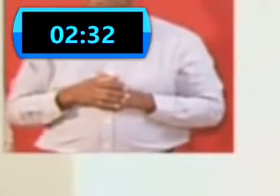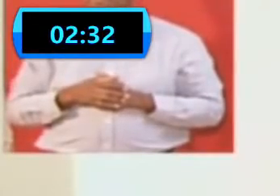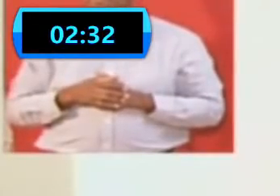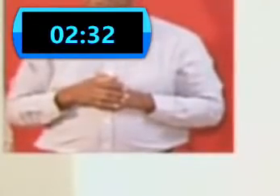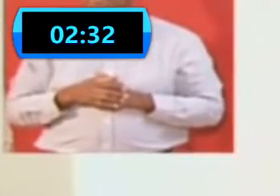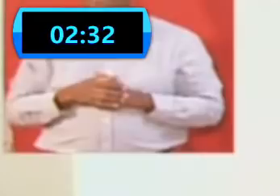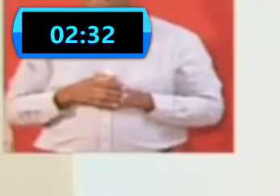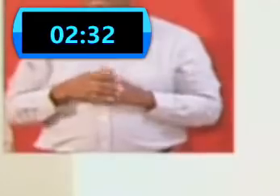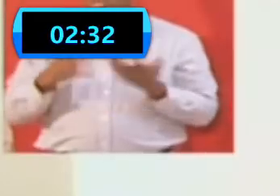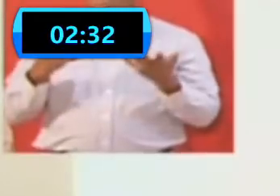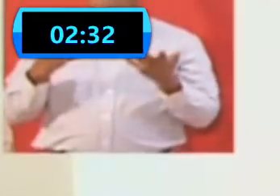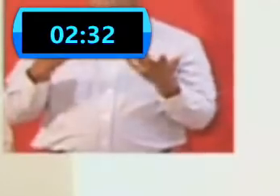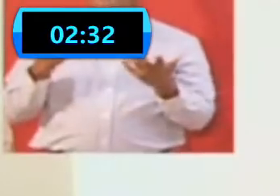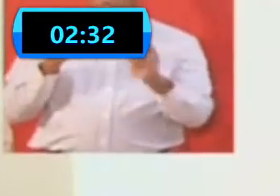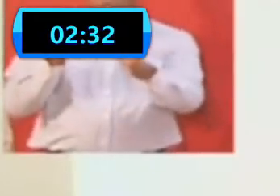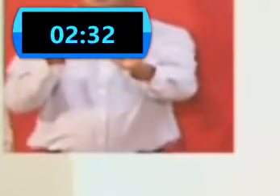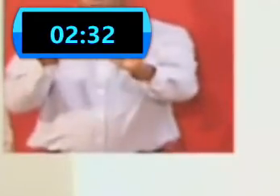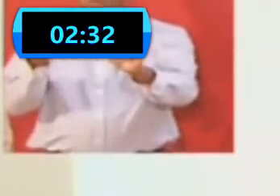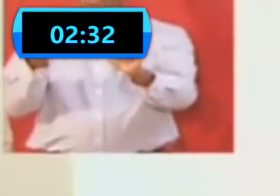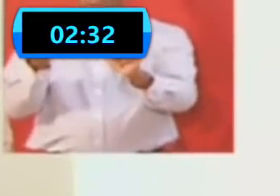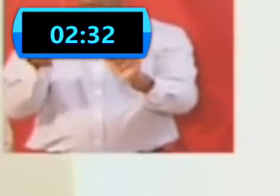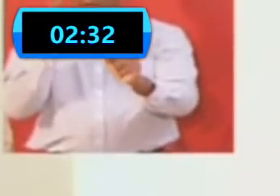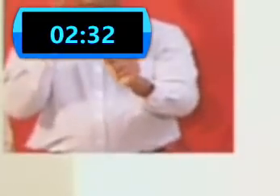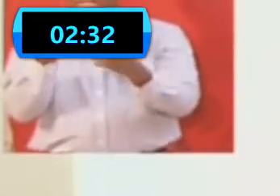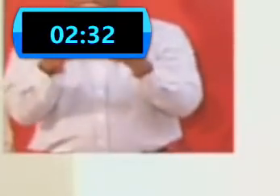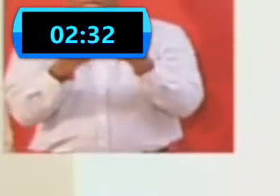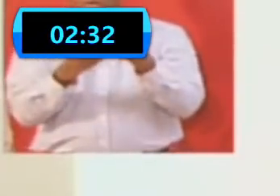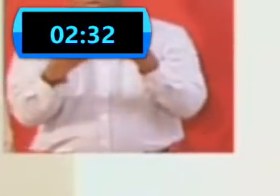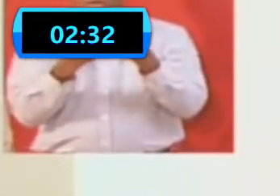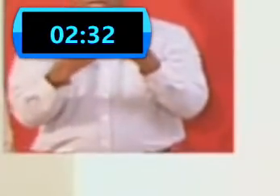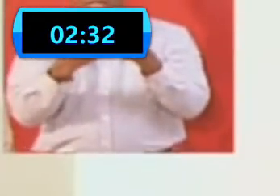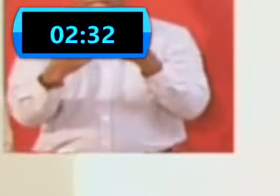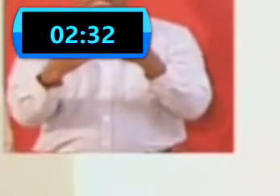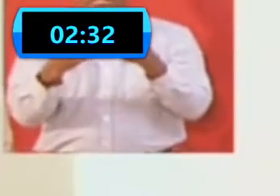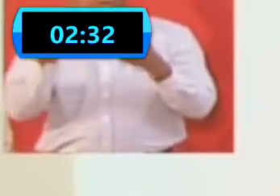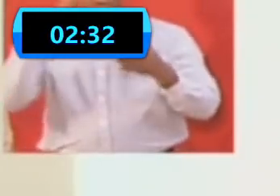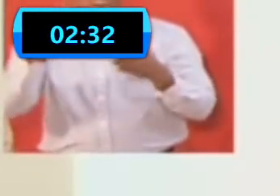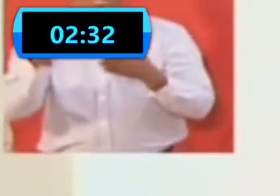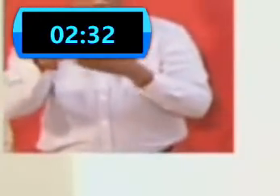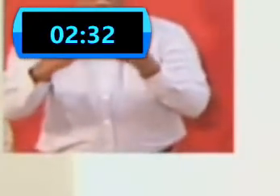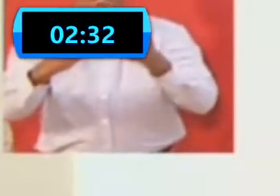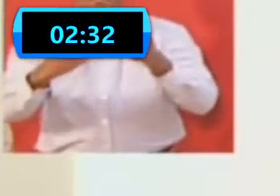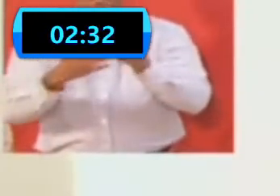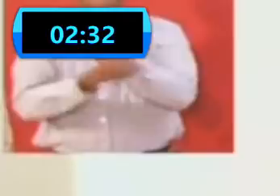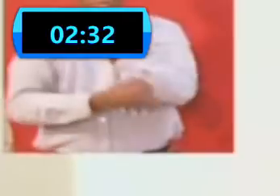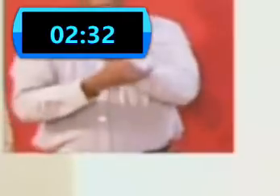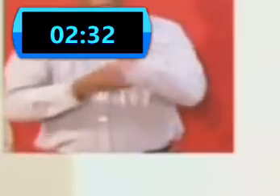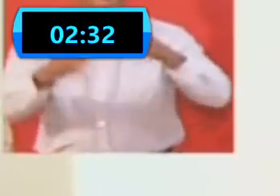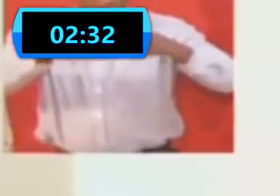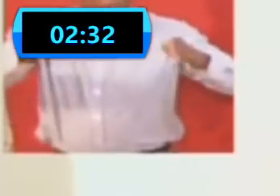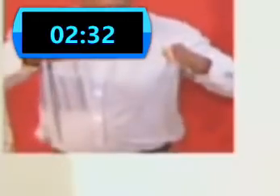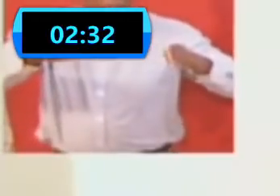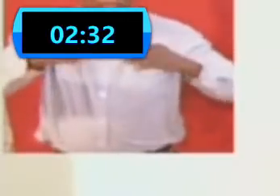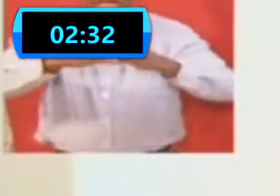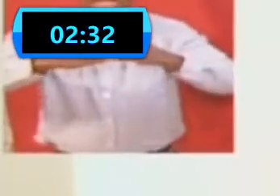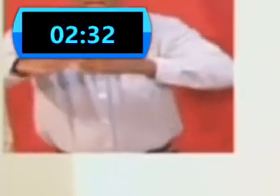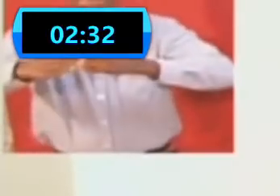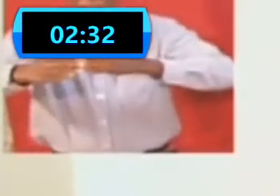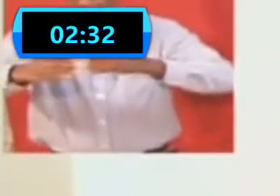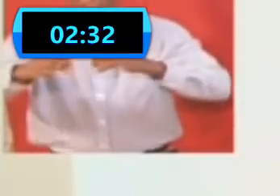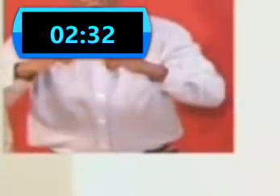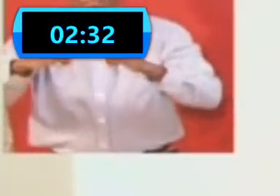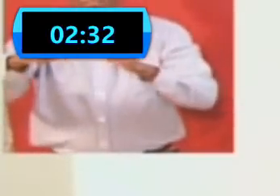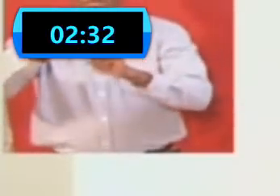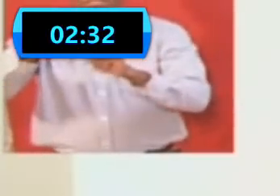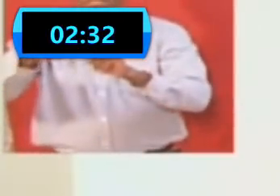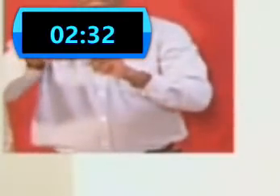a few weeks ago, and soon after, there was a major explosion in the infections, and that country had to shut